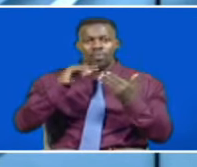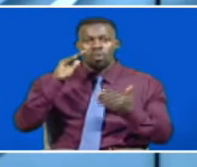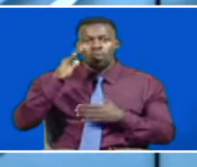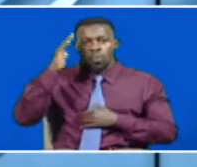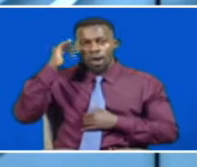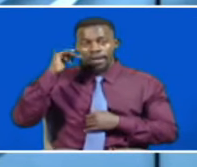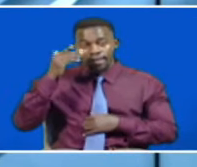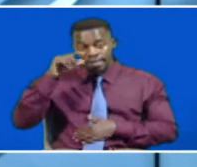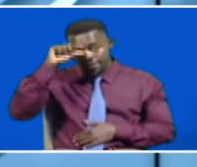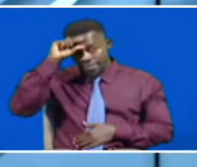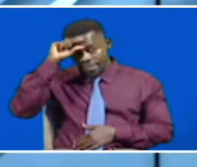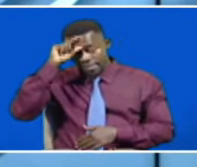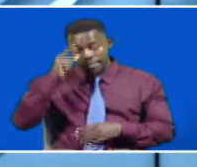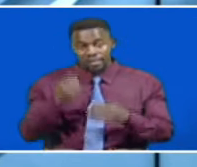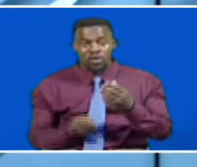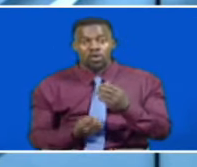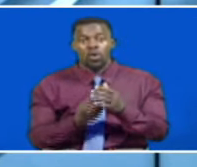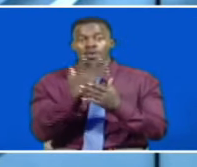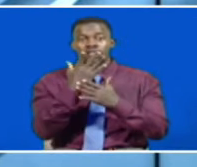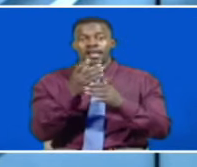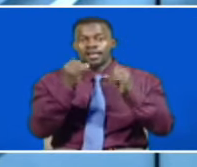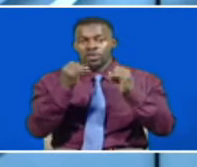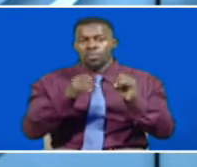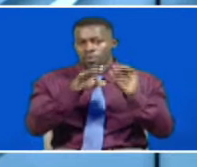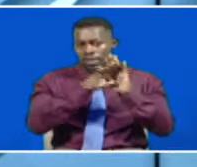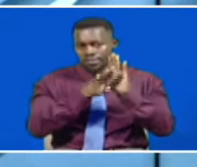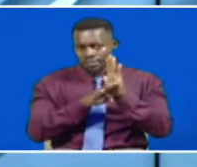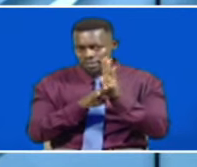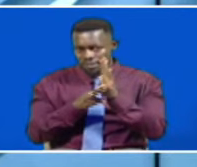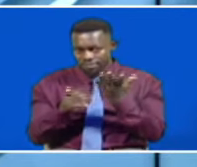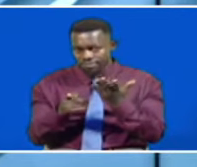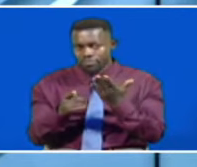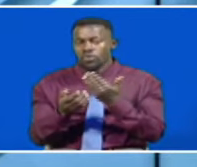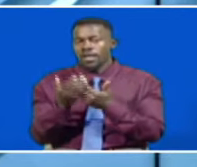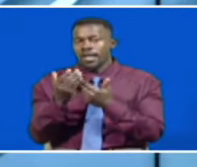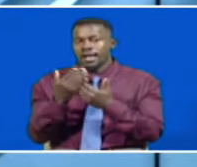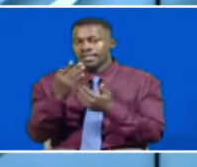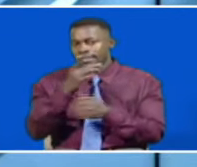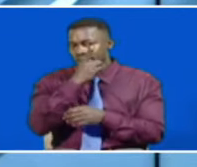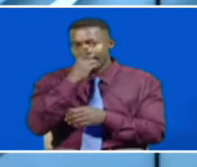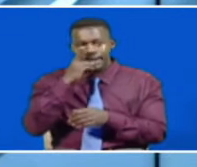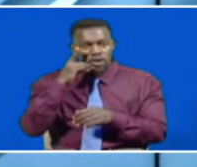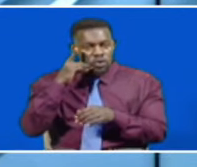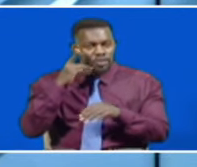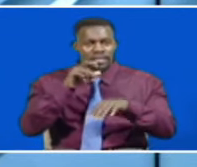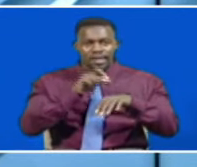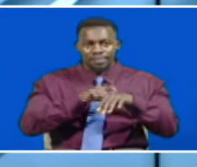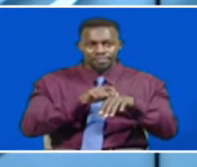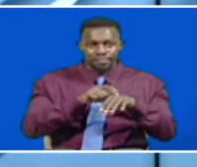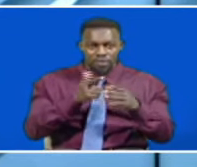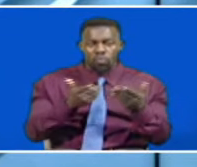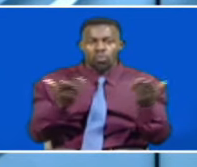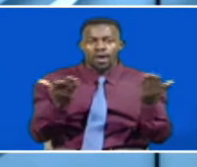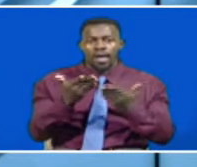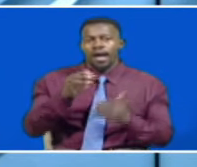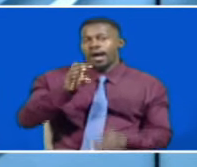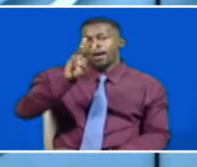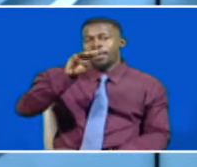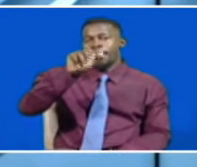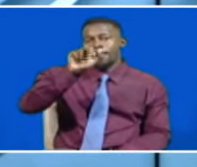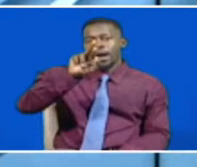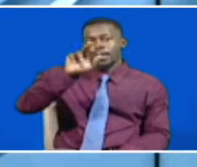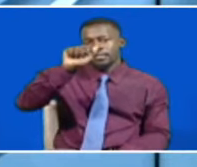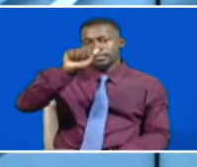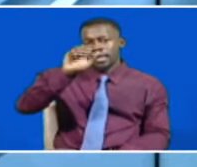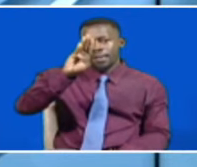of livestock keepers from the pastoralist communities. After the first phase of implementation in Marsabit County, the